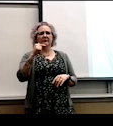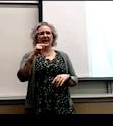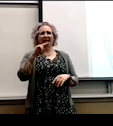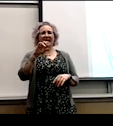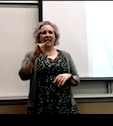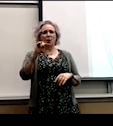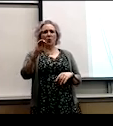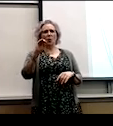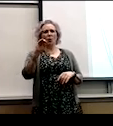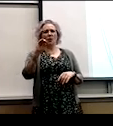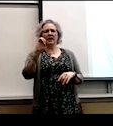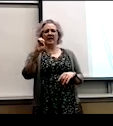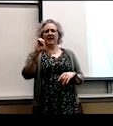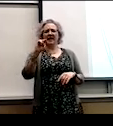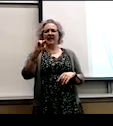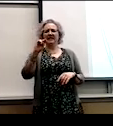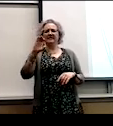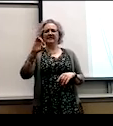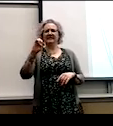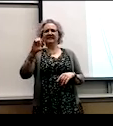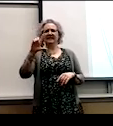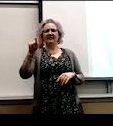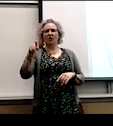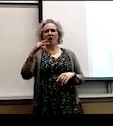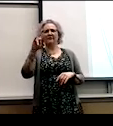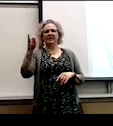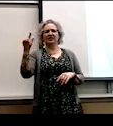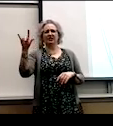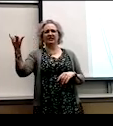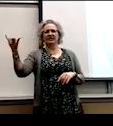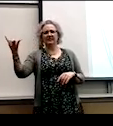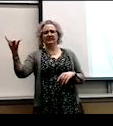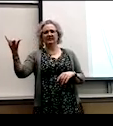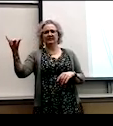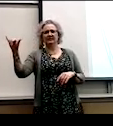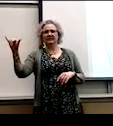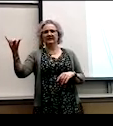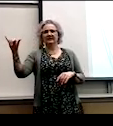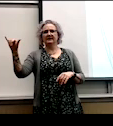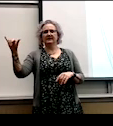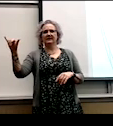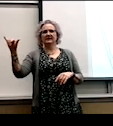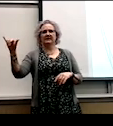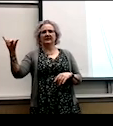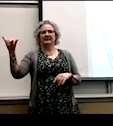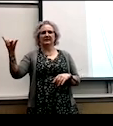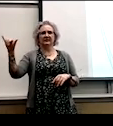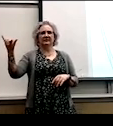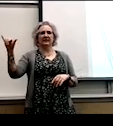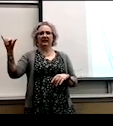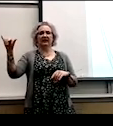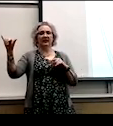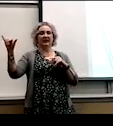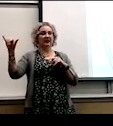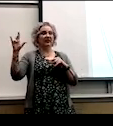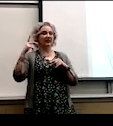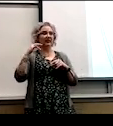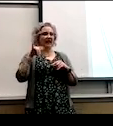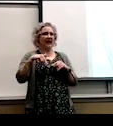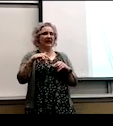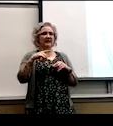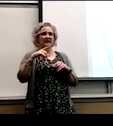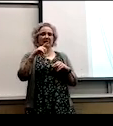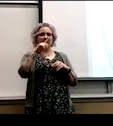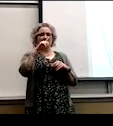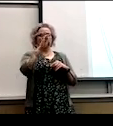magnetoencephalography, which I'd never heard about until I found this abstract, that they did a pilot with 28 people with Down syndrome. Some